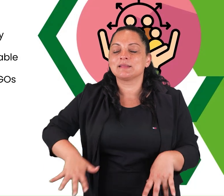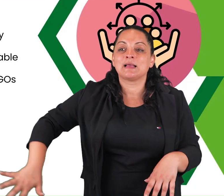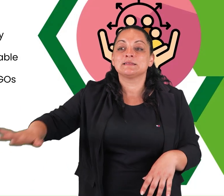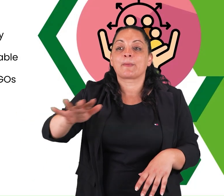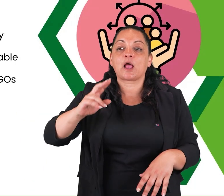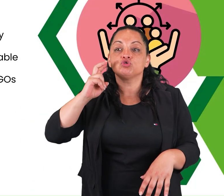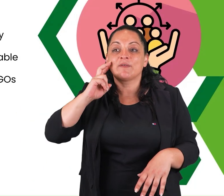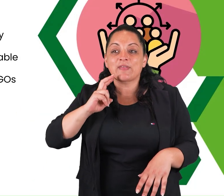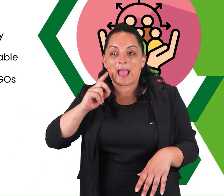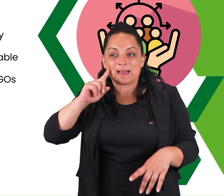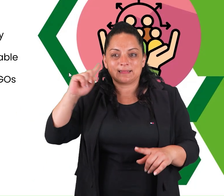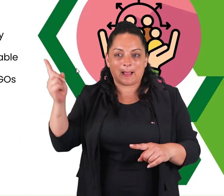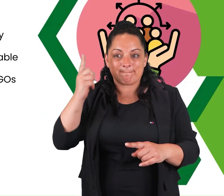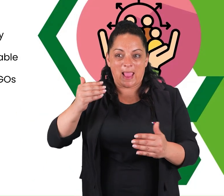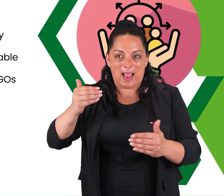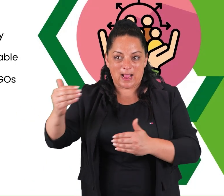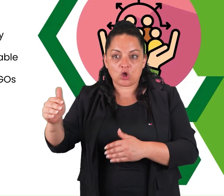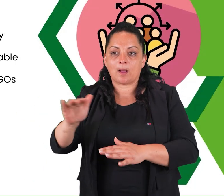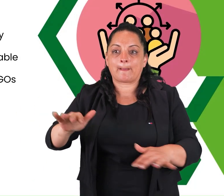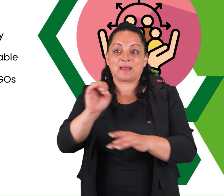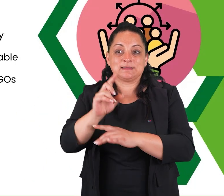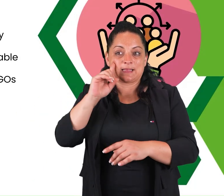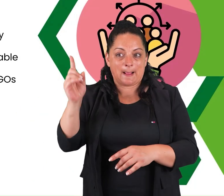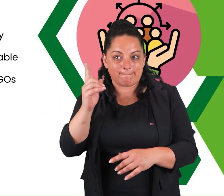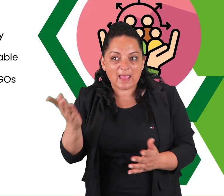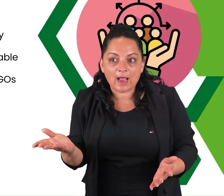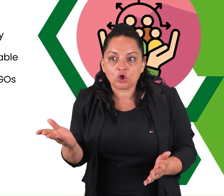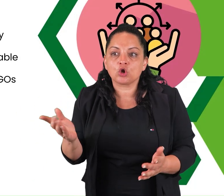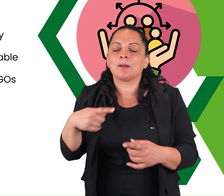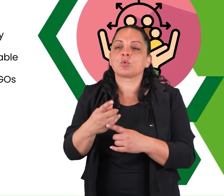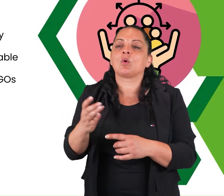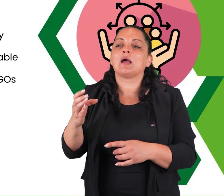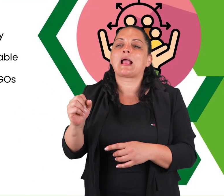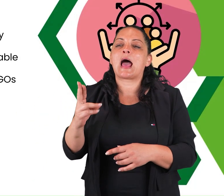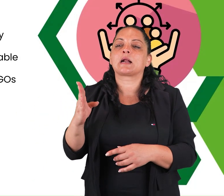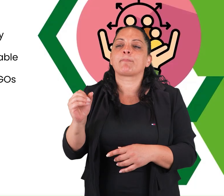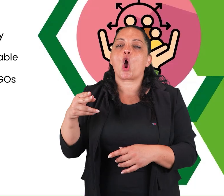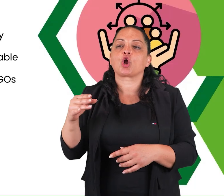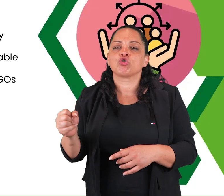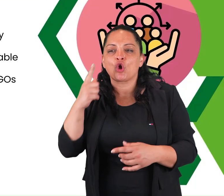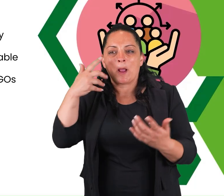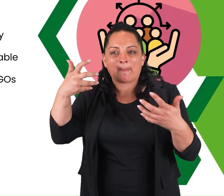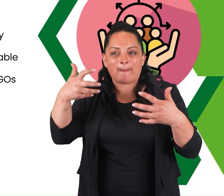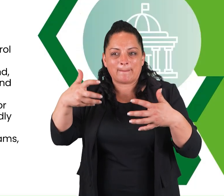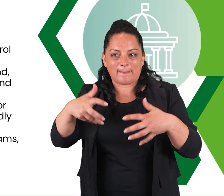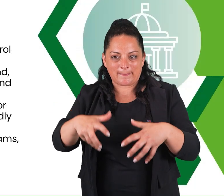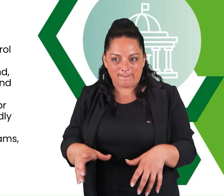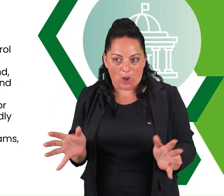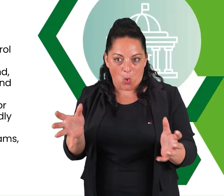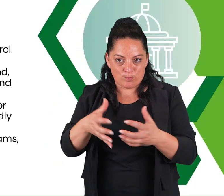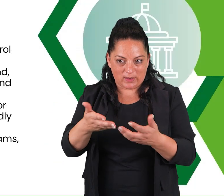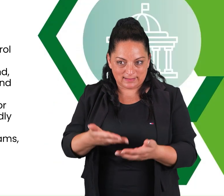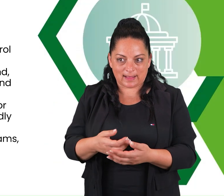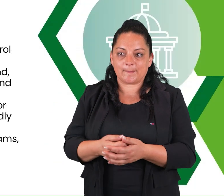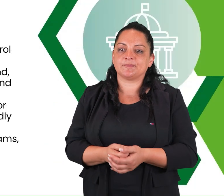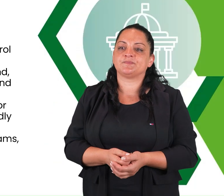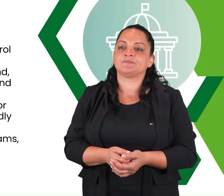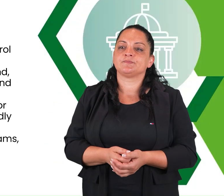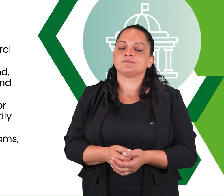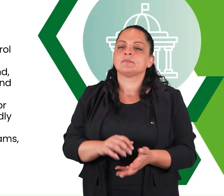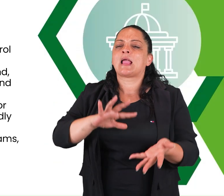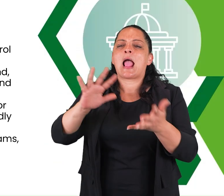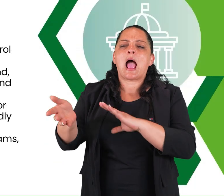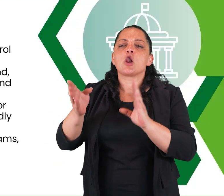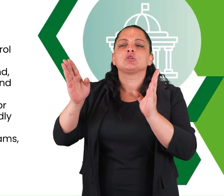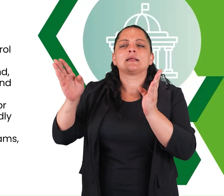teaches residents about sustainability while reducing the community's carbon footprint. Another sector that